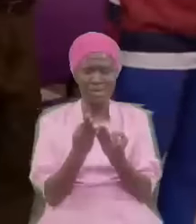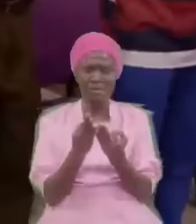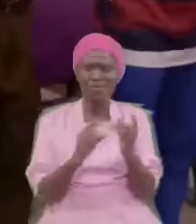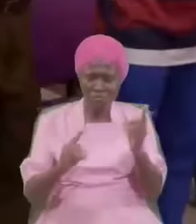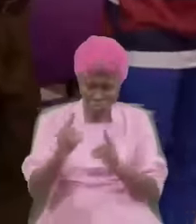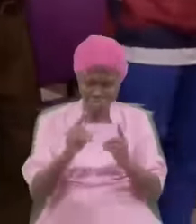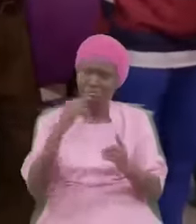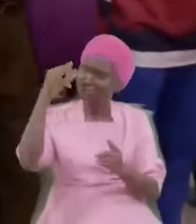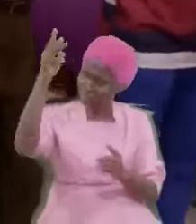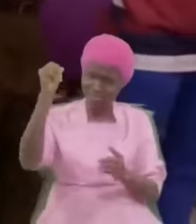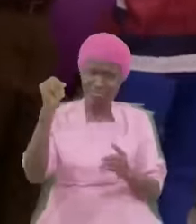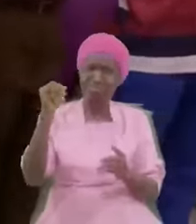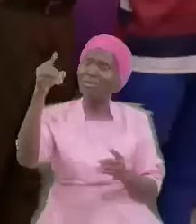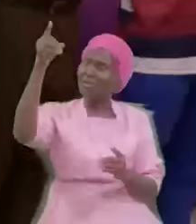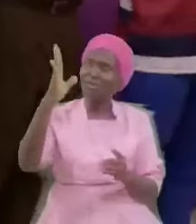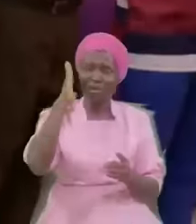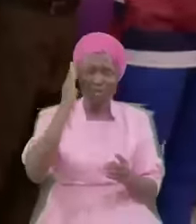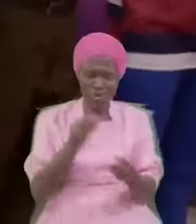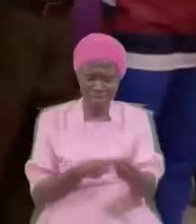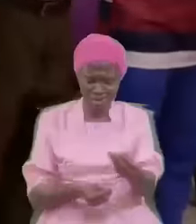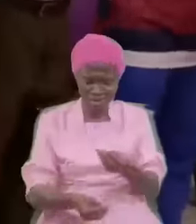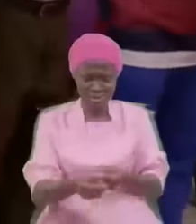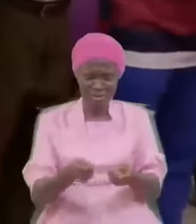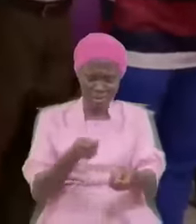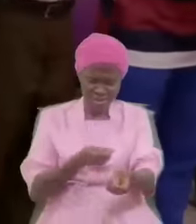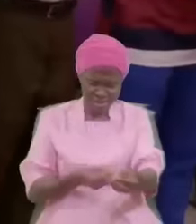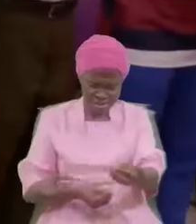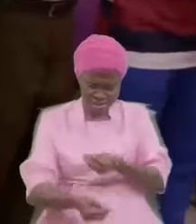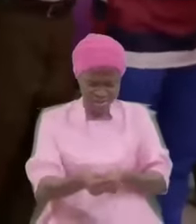replaced poverty with prosperity.